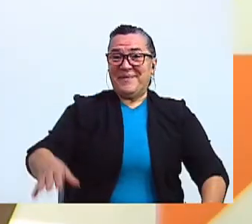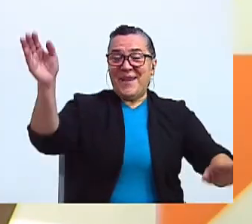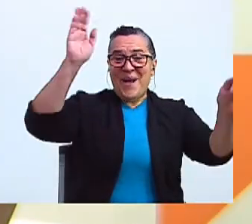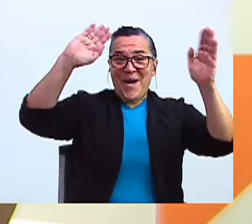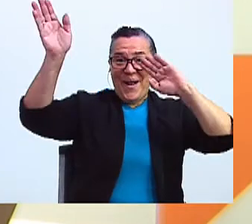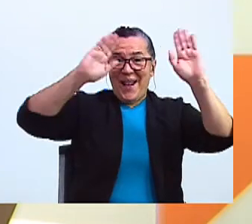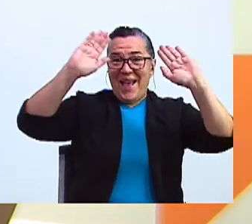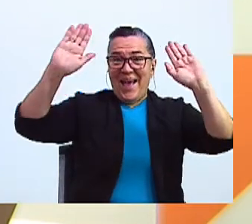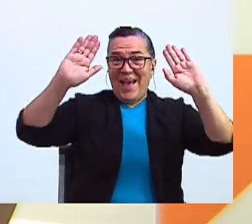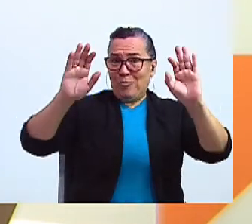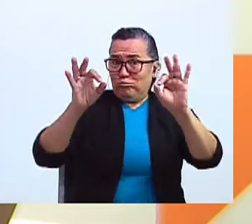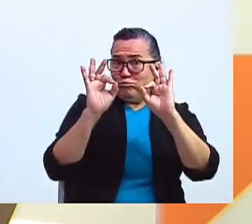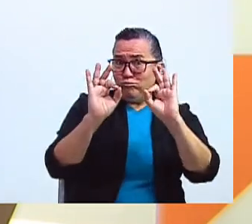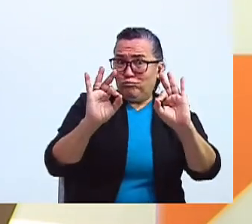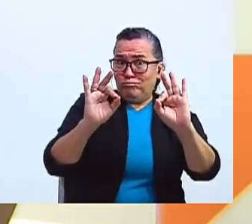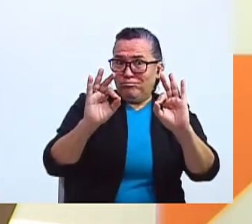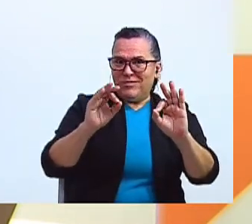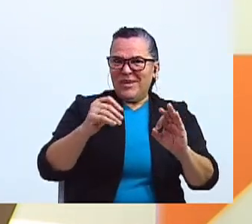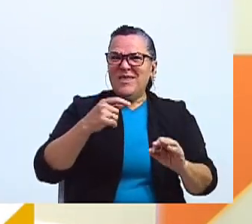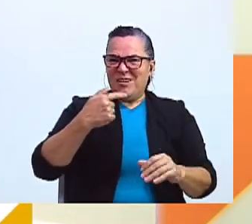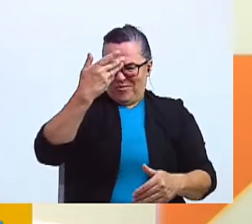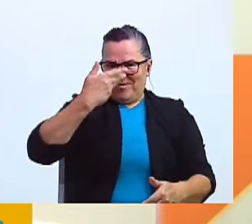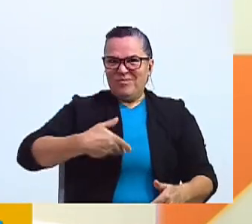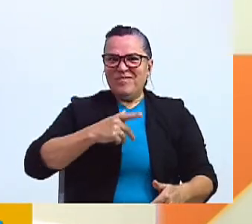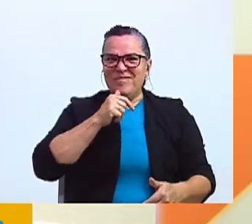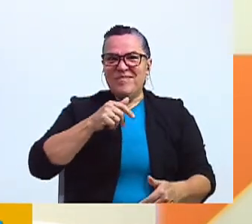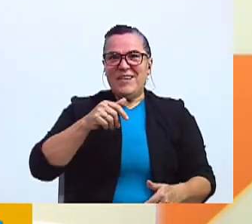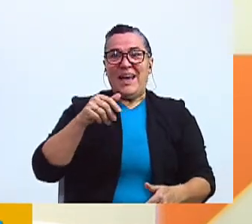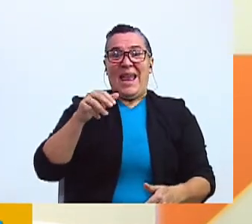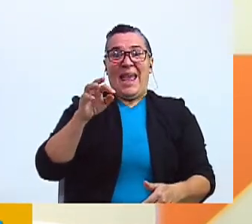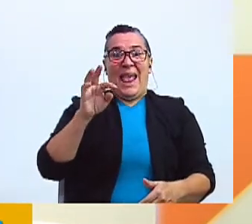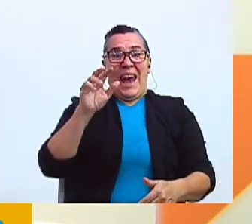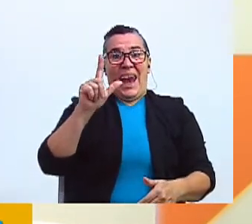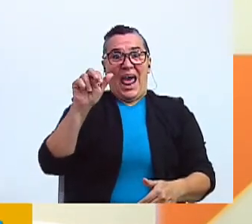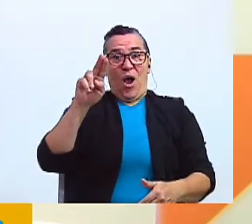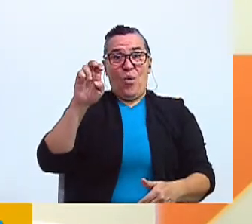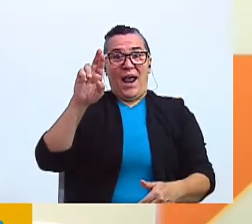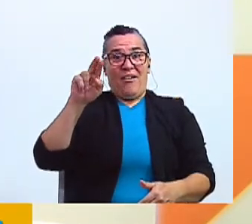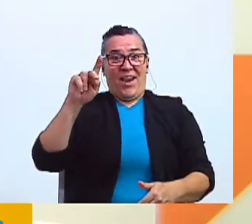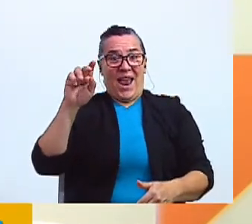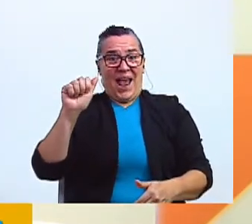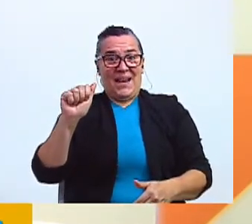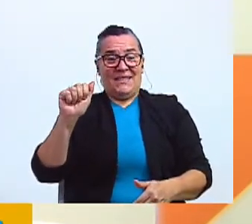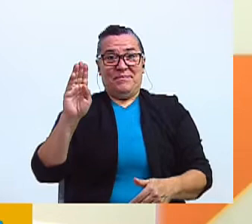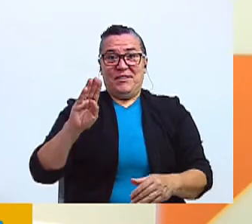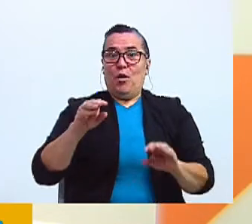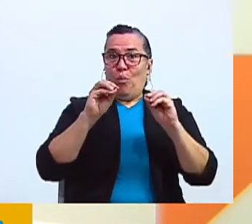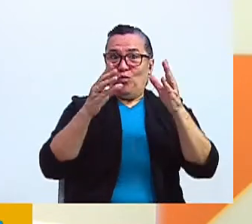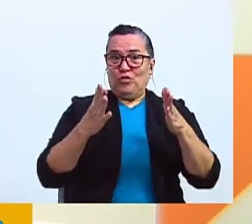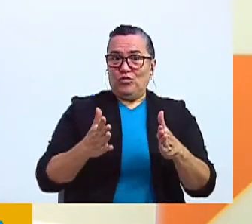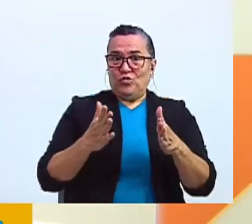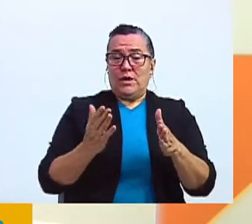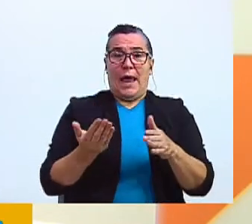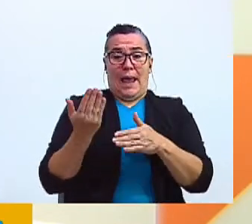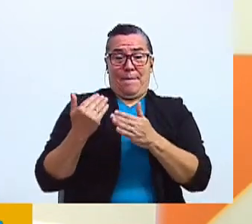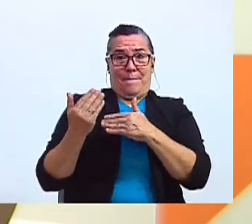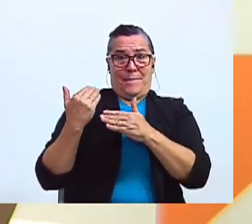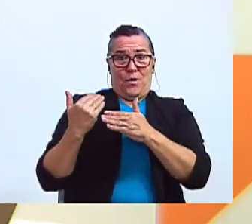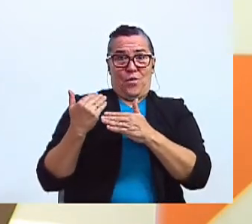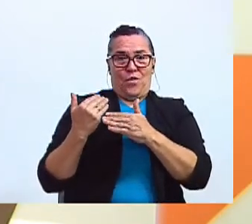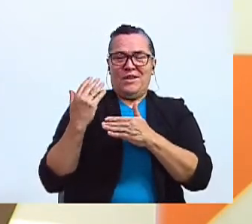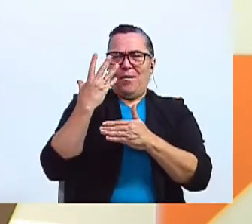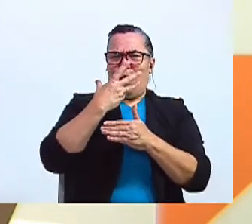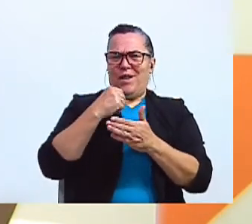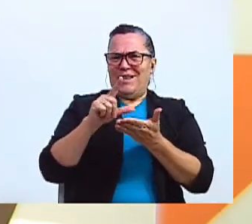Hello, how are you? I am teacher Laura Reales Ballesteros, and today we are going to have another nice